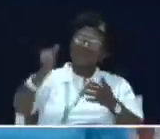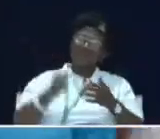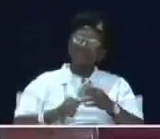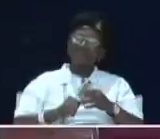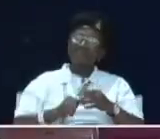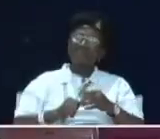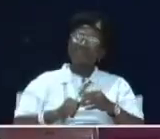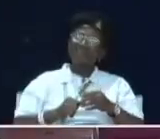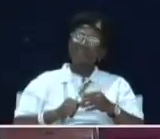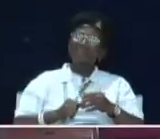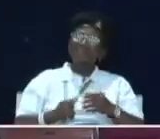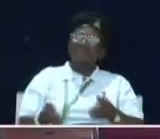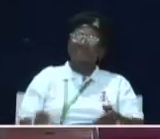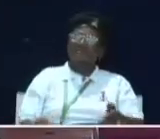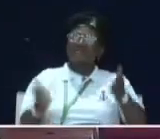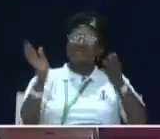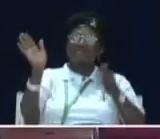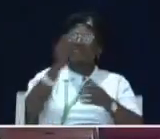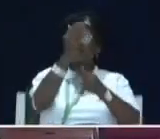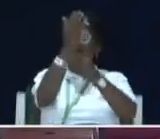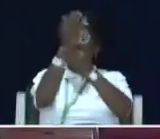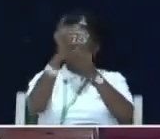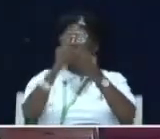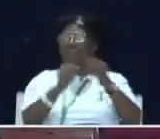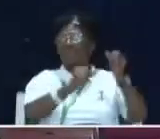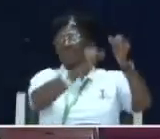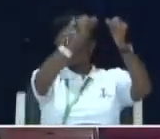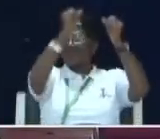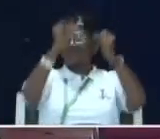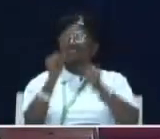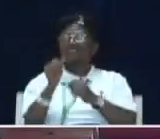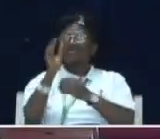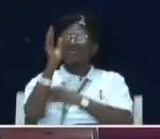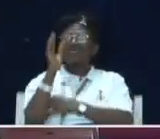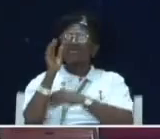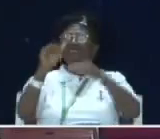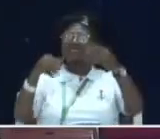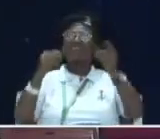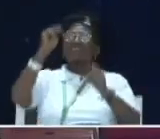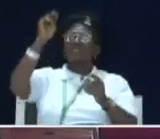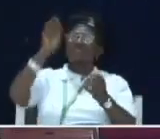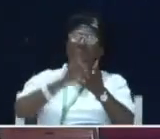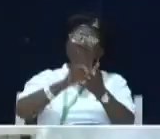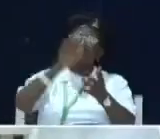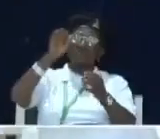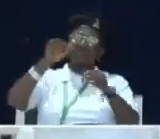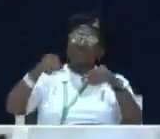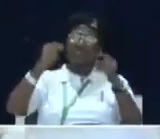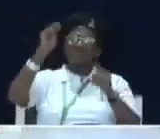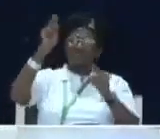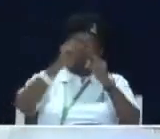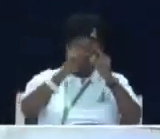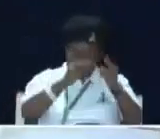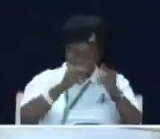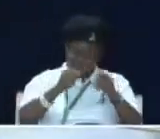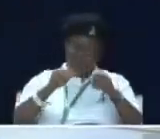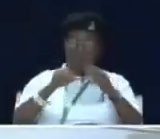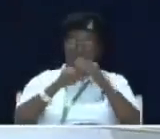Why don't you lift up your hands to the Almighty God and give Him glory, give Him honor. Worship